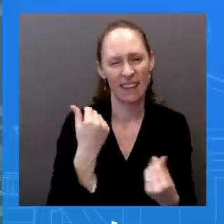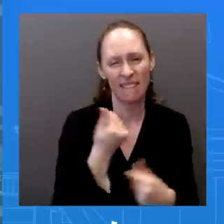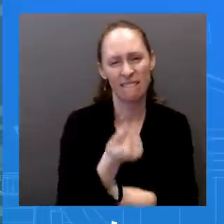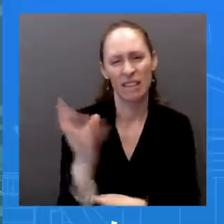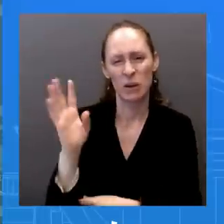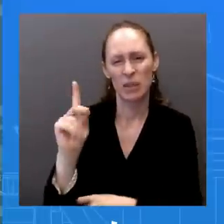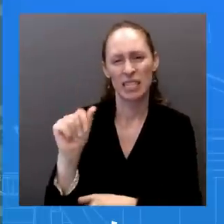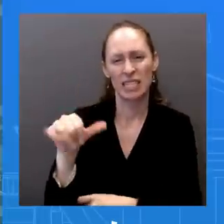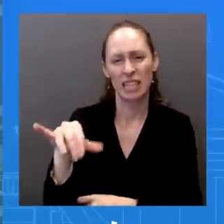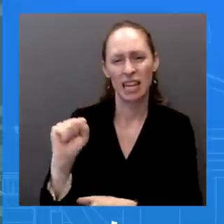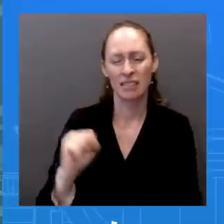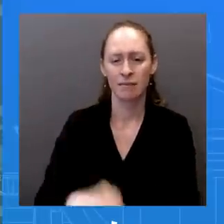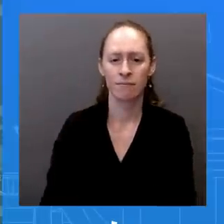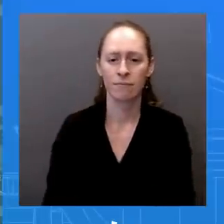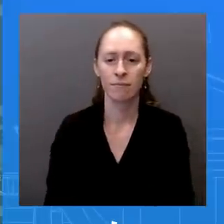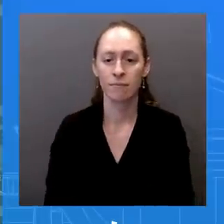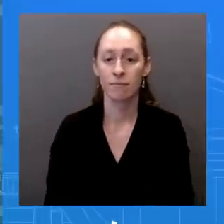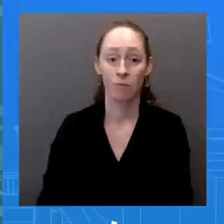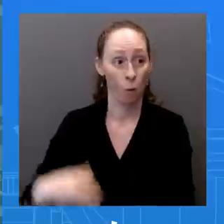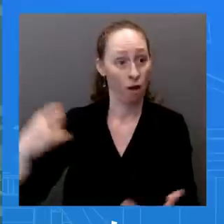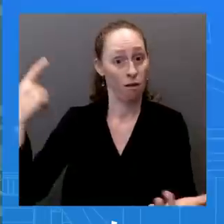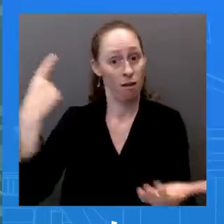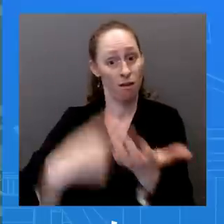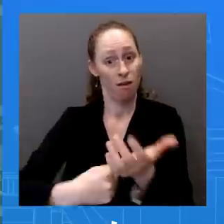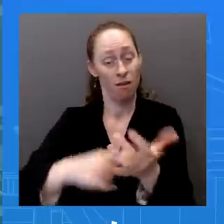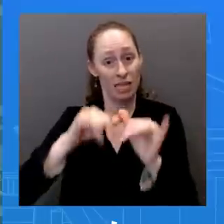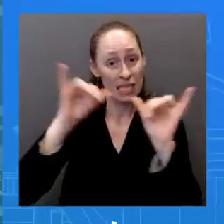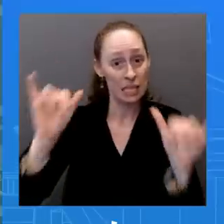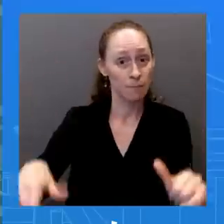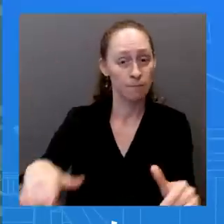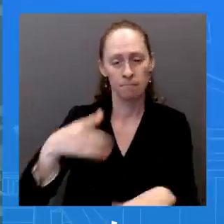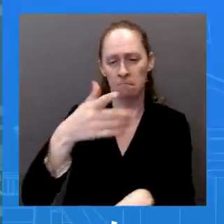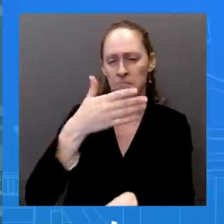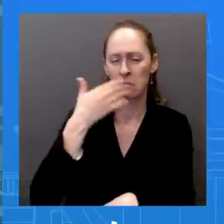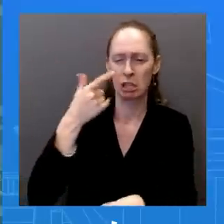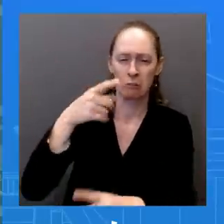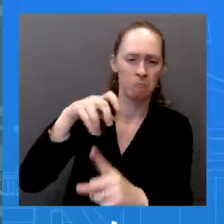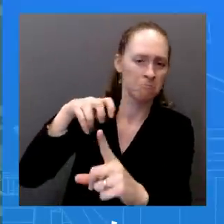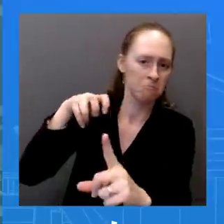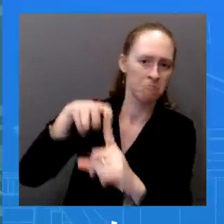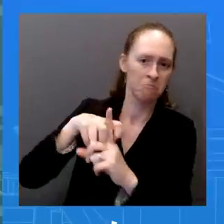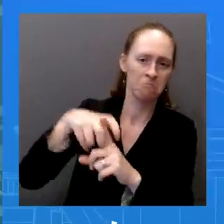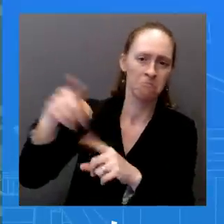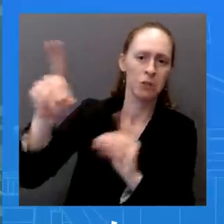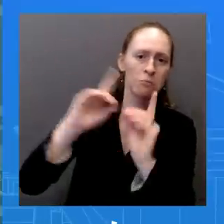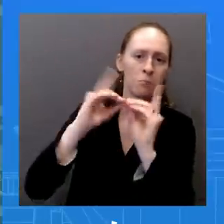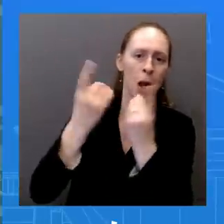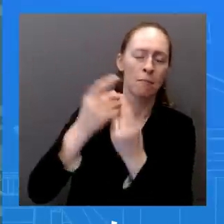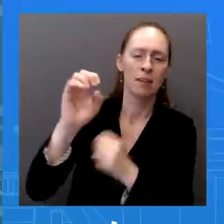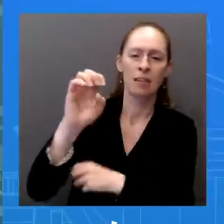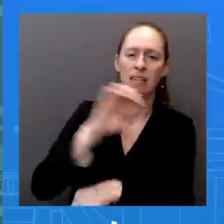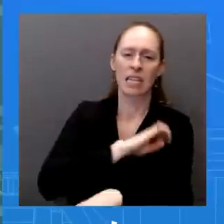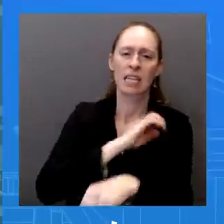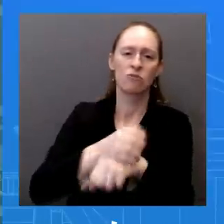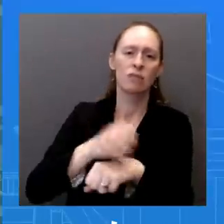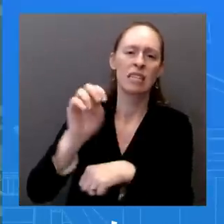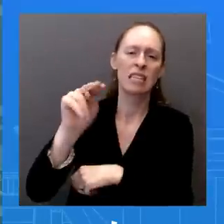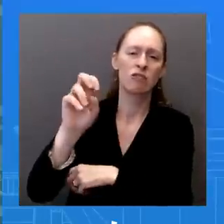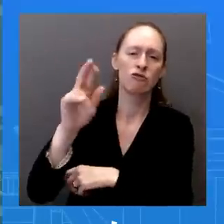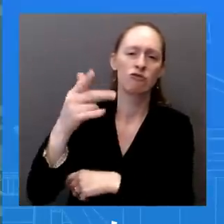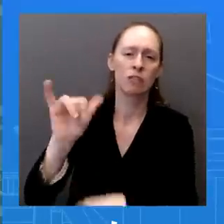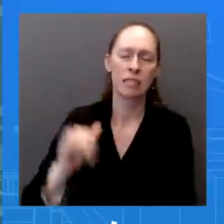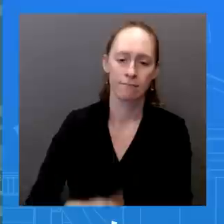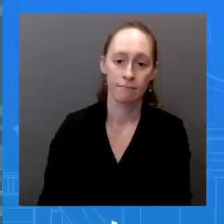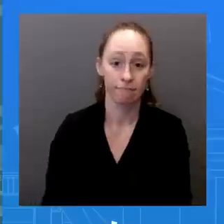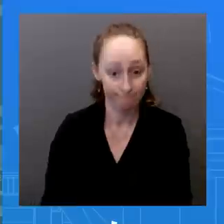Energy. Look, to your point, this is why the bipartisan infrastructure law was so critical and so historic and